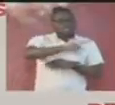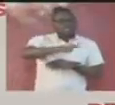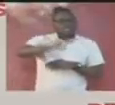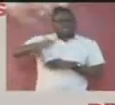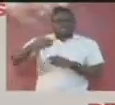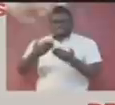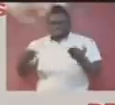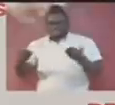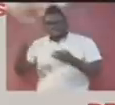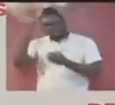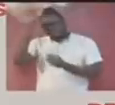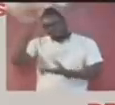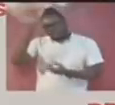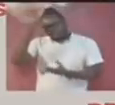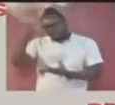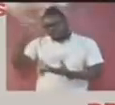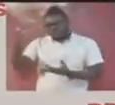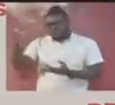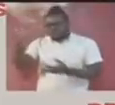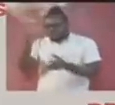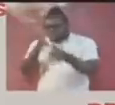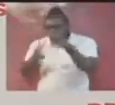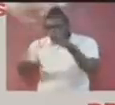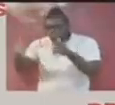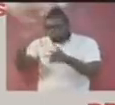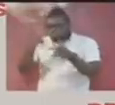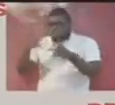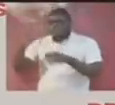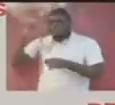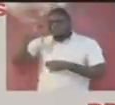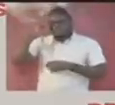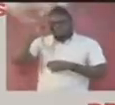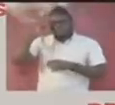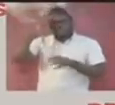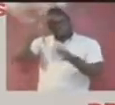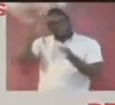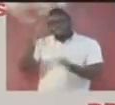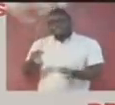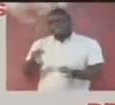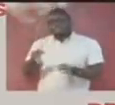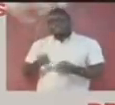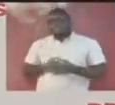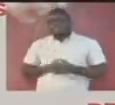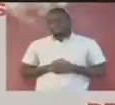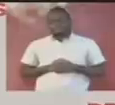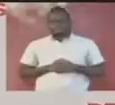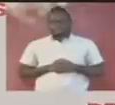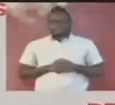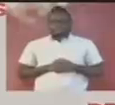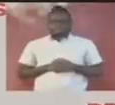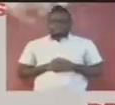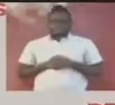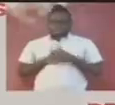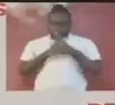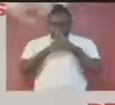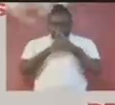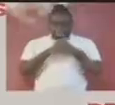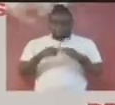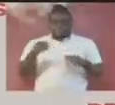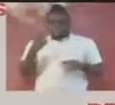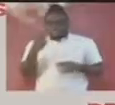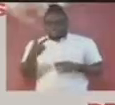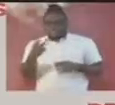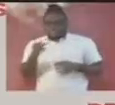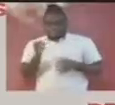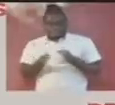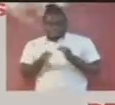and data sets that we look at. We look at doubling time. Is it time for cases to move from 100 to 200, 10